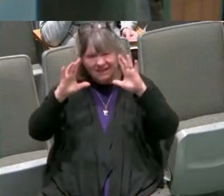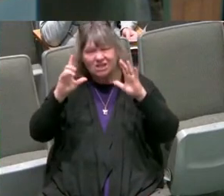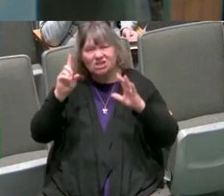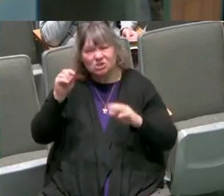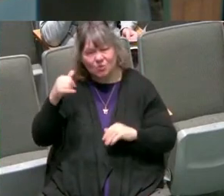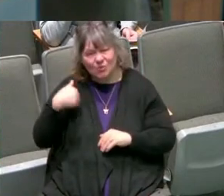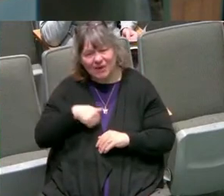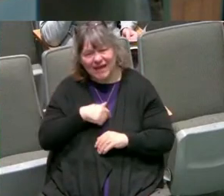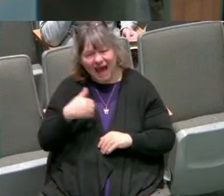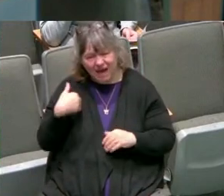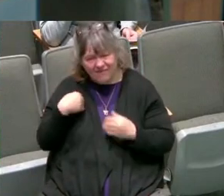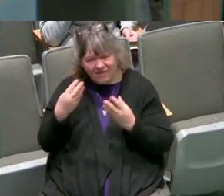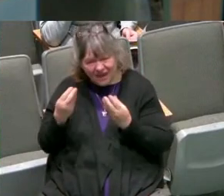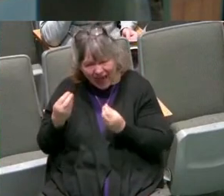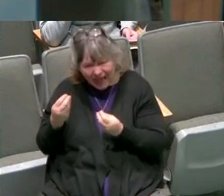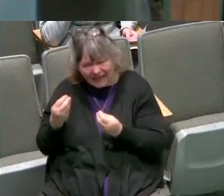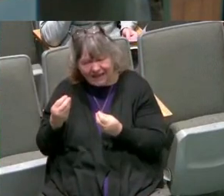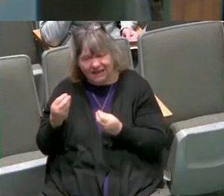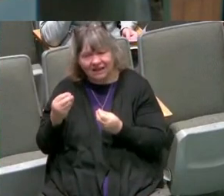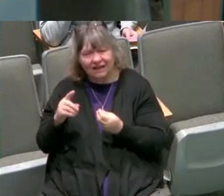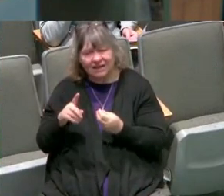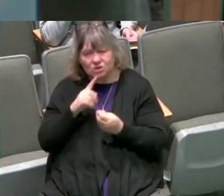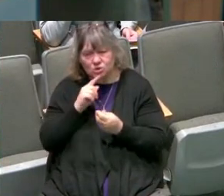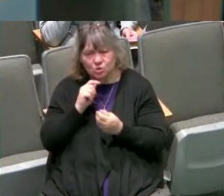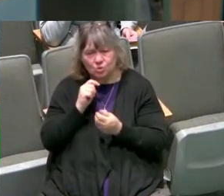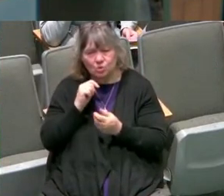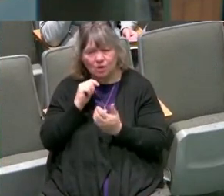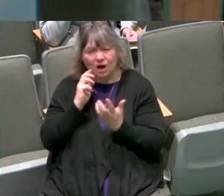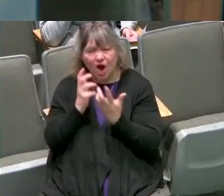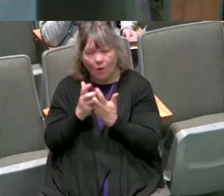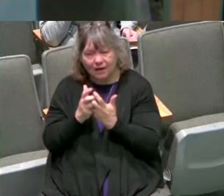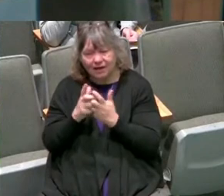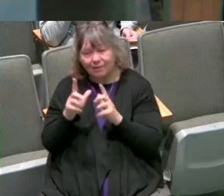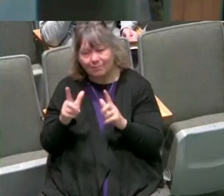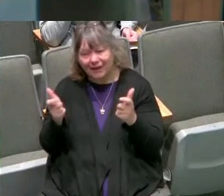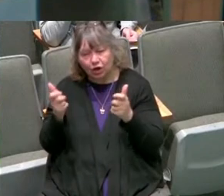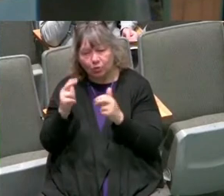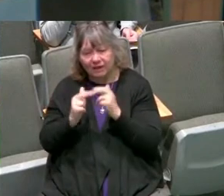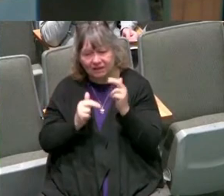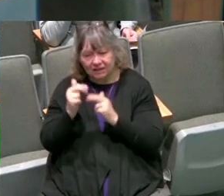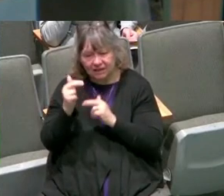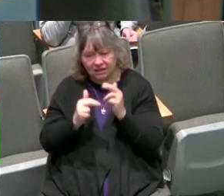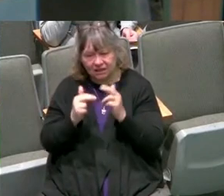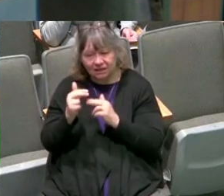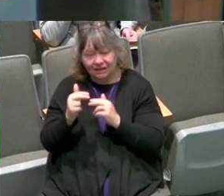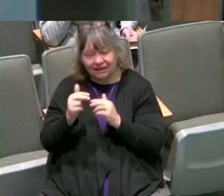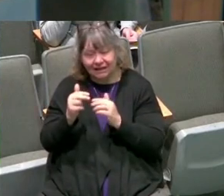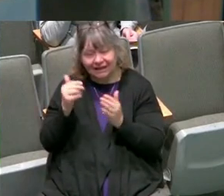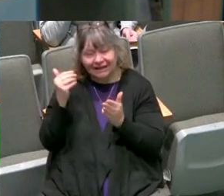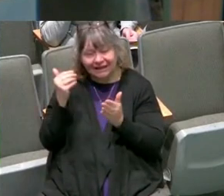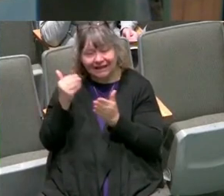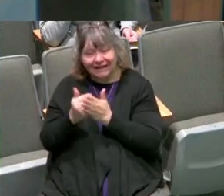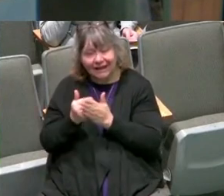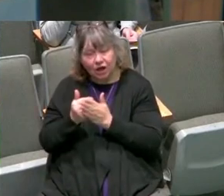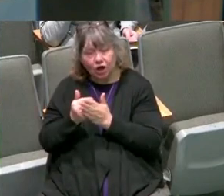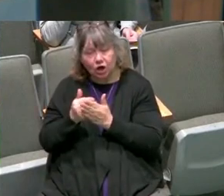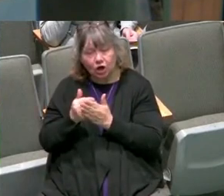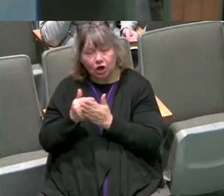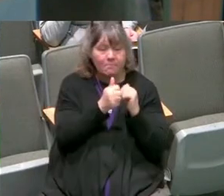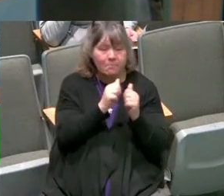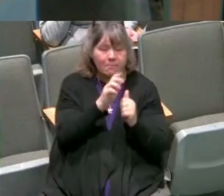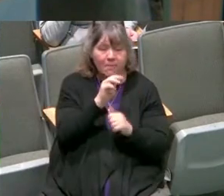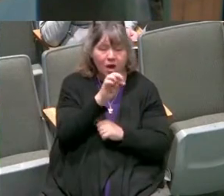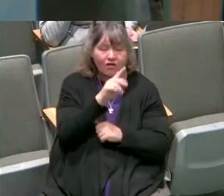have the land and that would accommodate a larger building over by the marathon school for the new